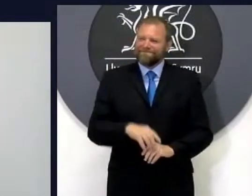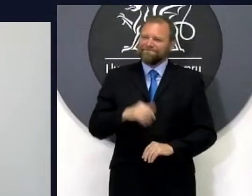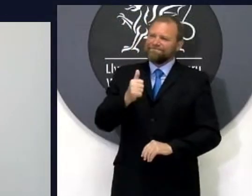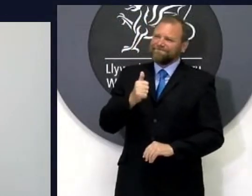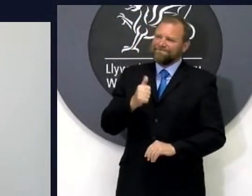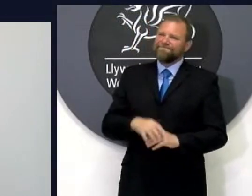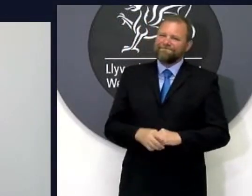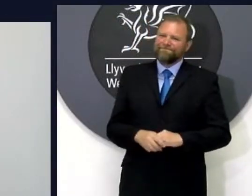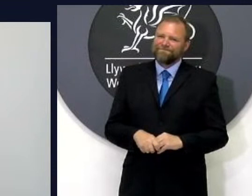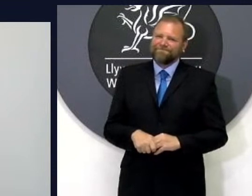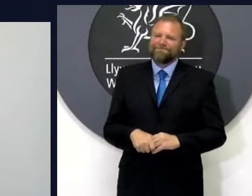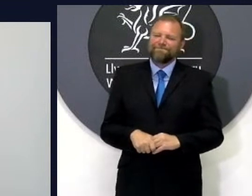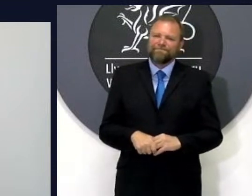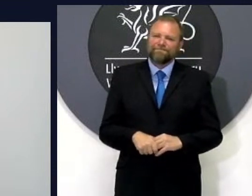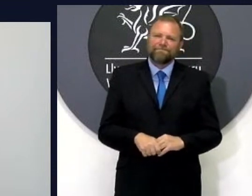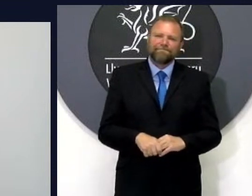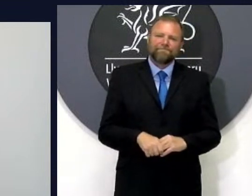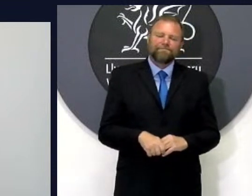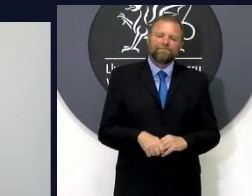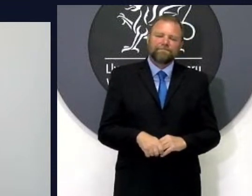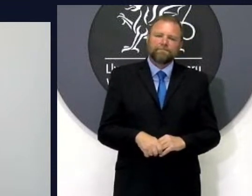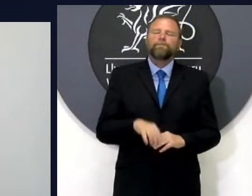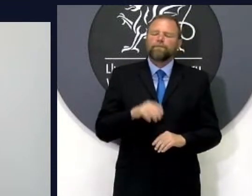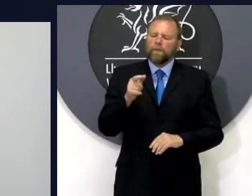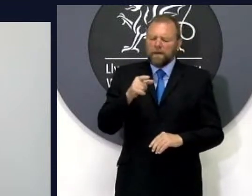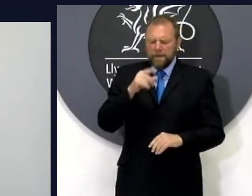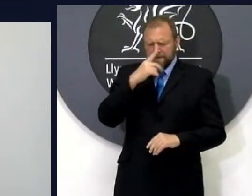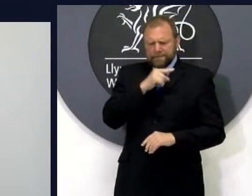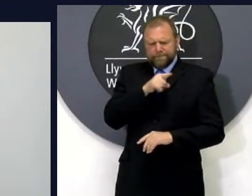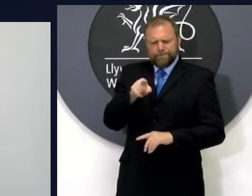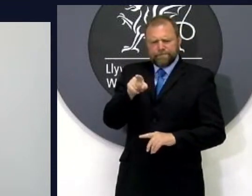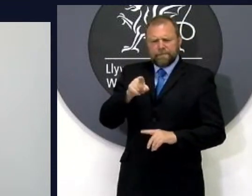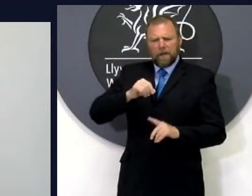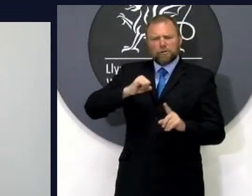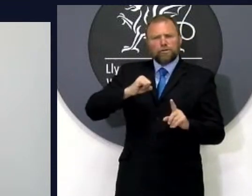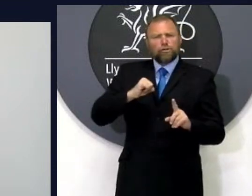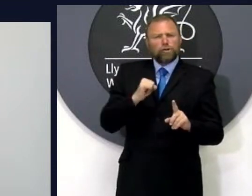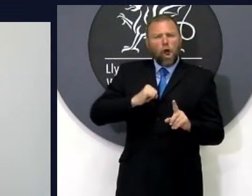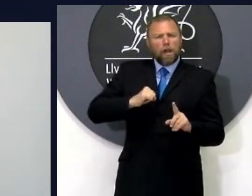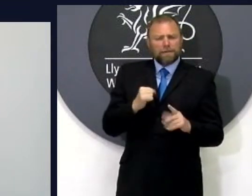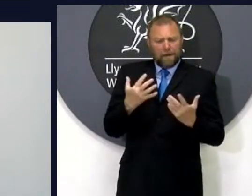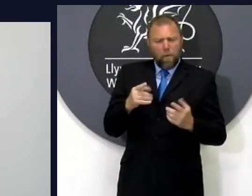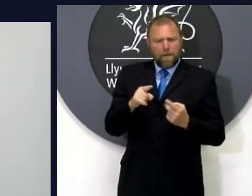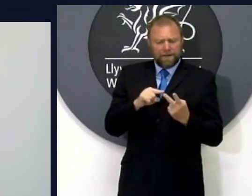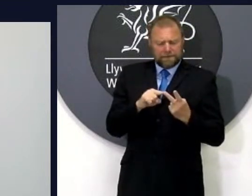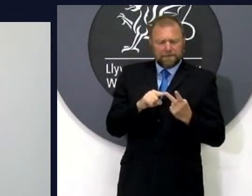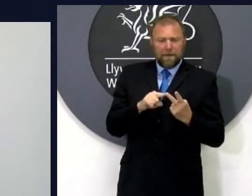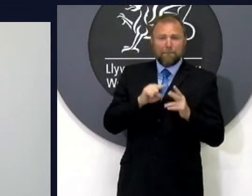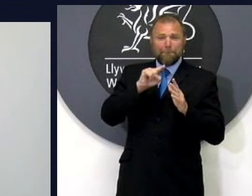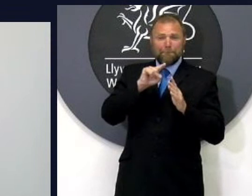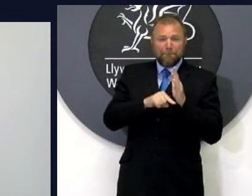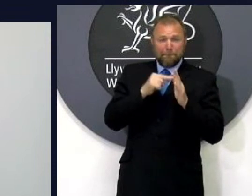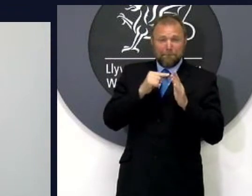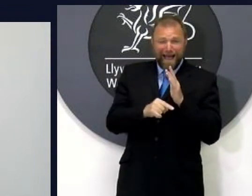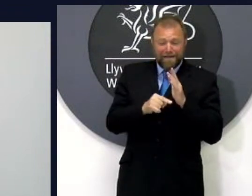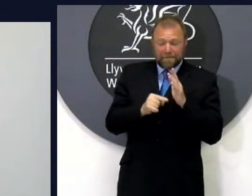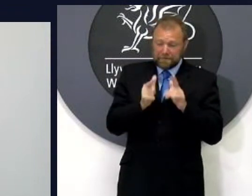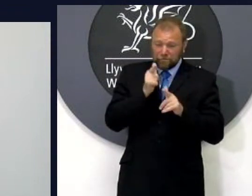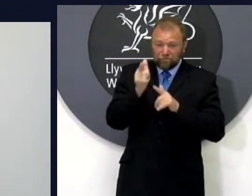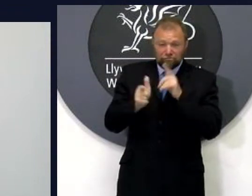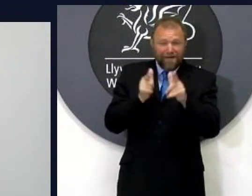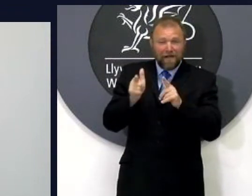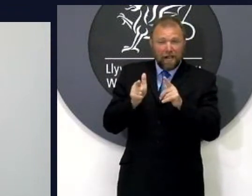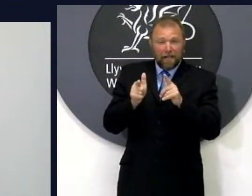much. Scotland is banning travel to and from 3 Indian variant hotspot areas